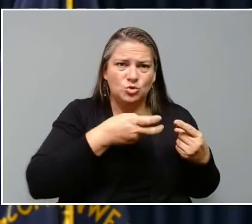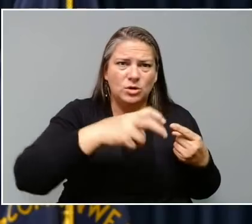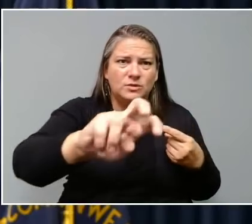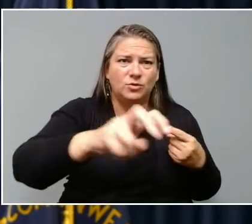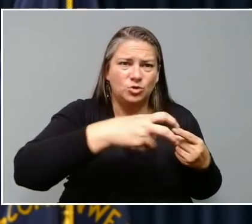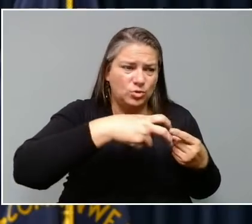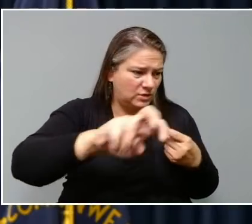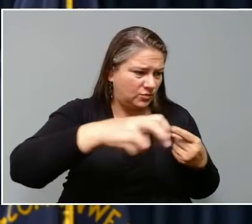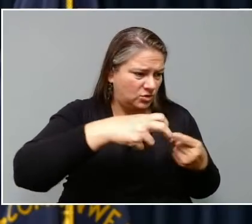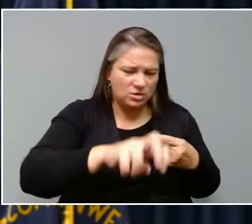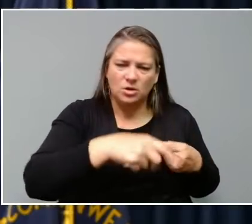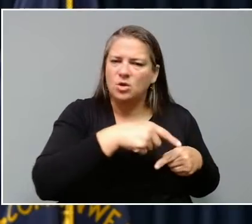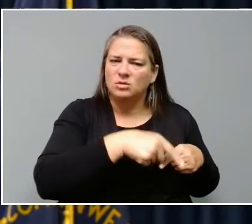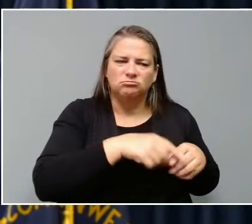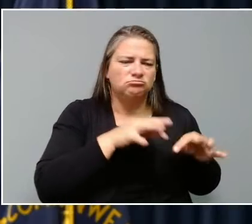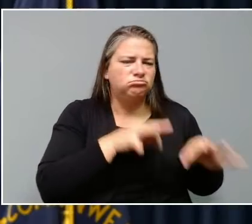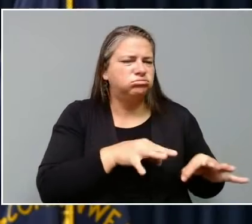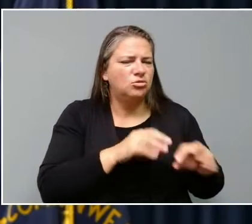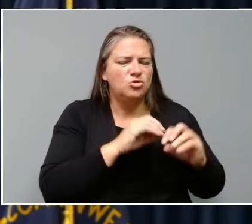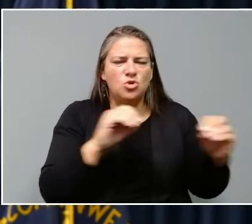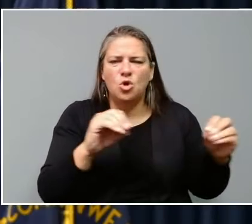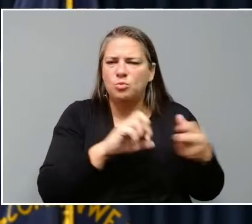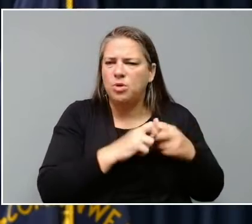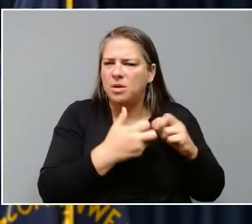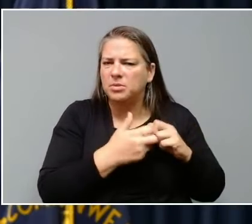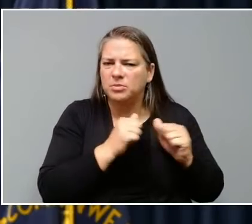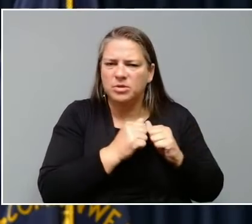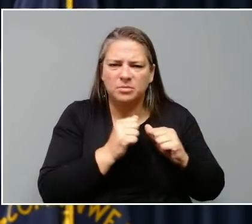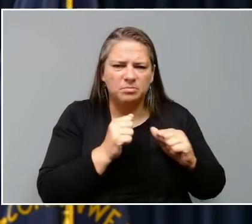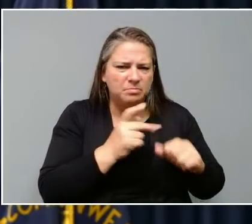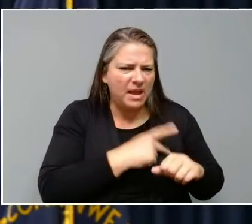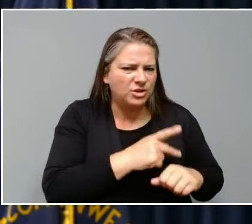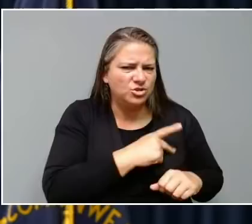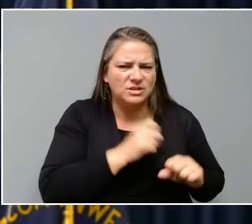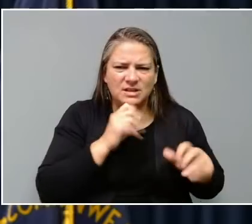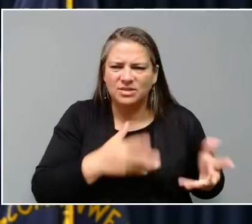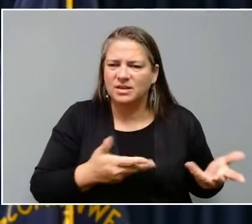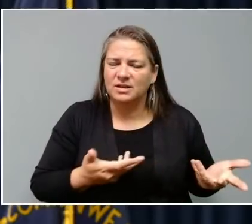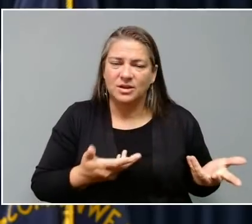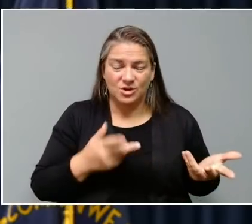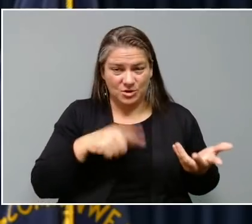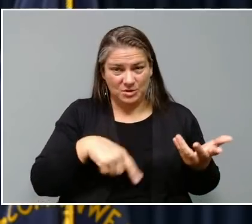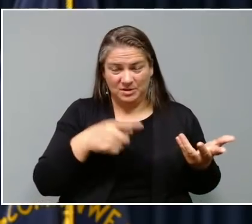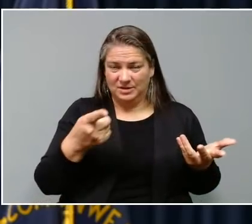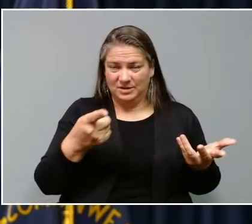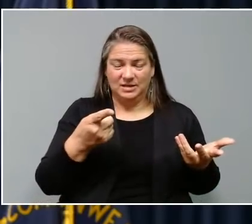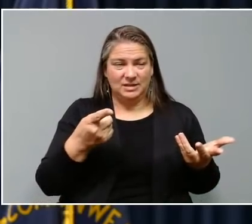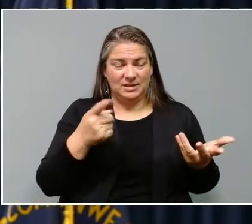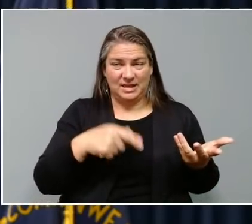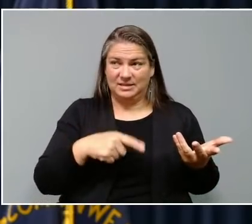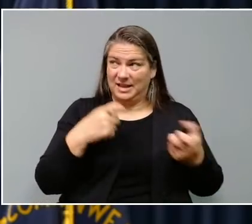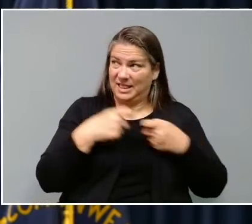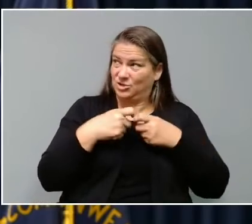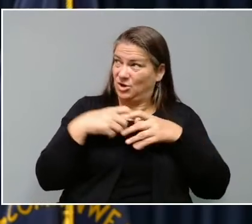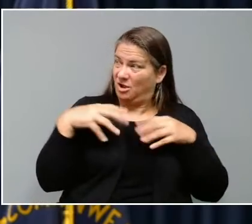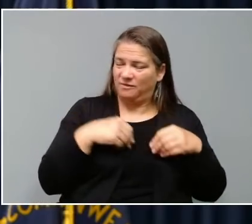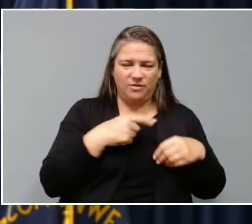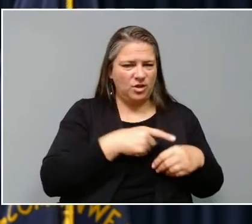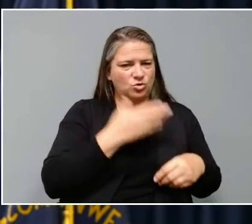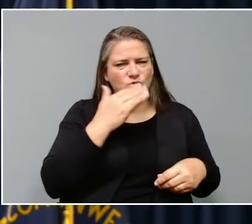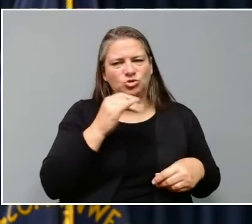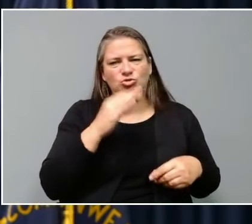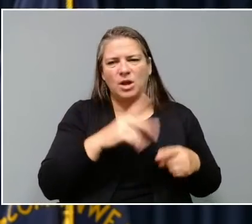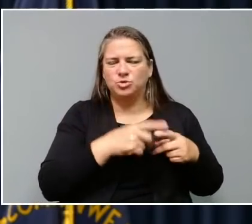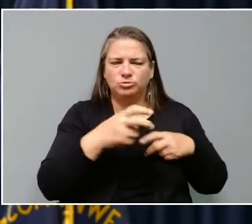the last thing you can imagine. As much as you can take something like that in stride, they did a good job. We